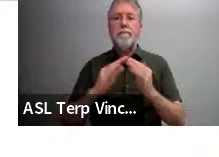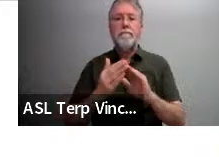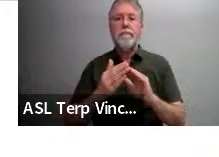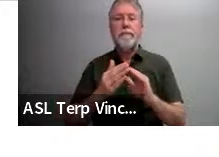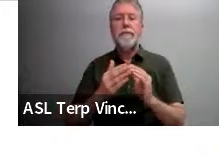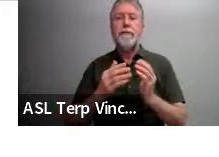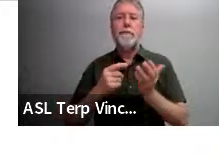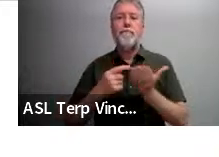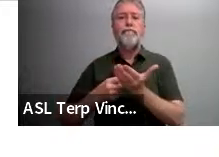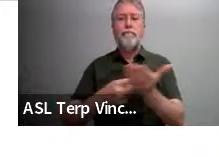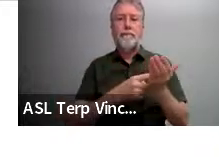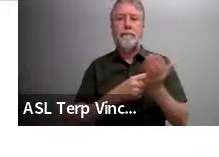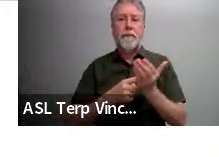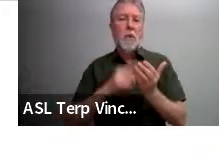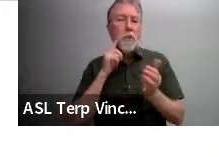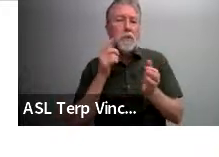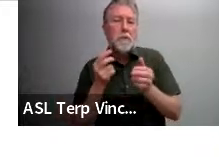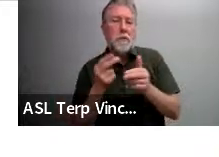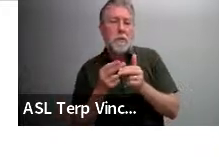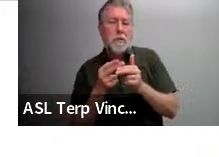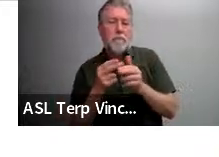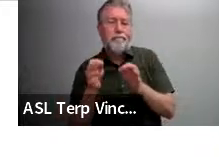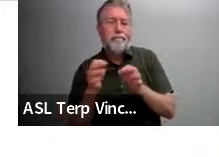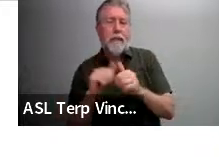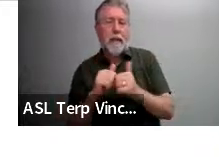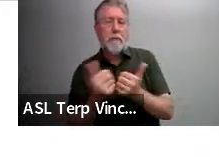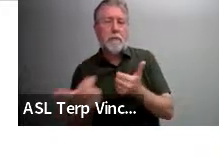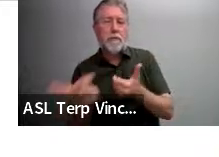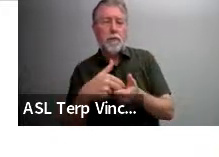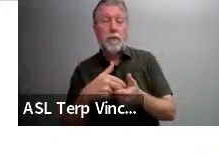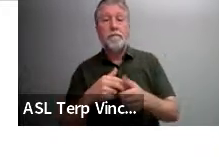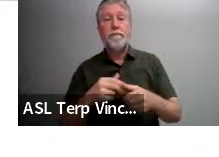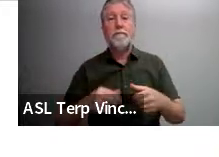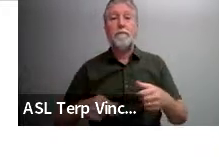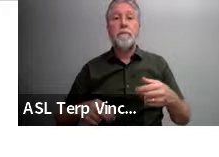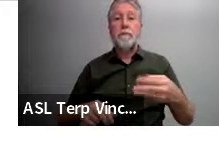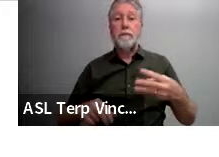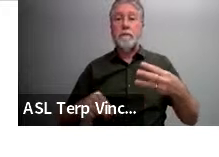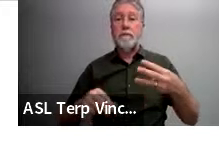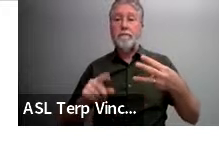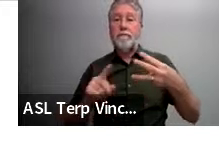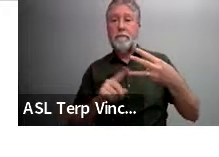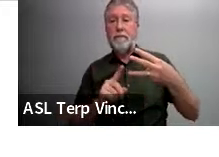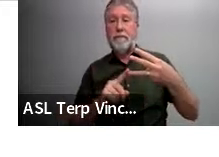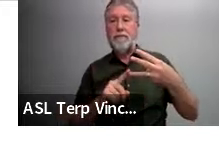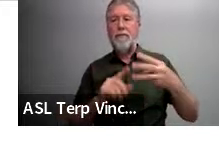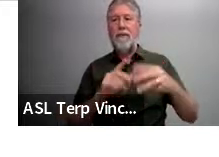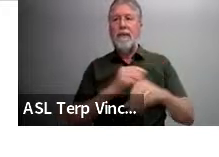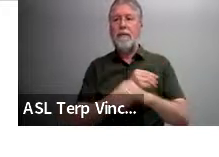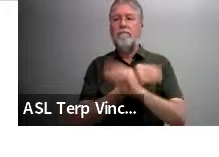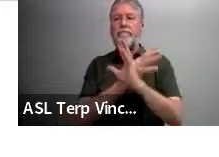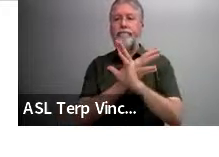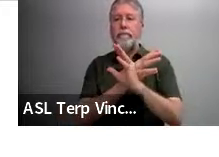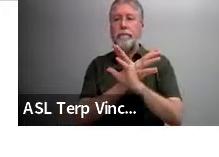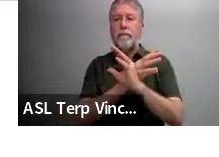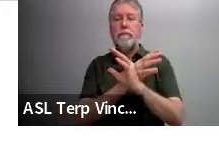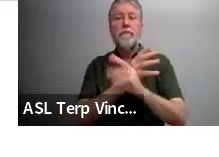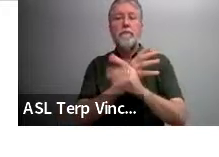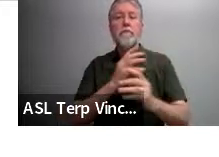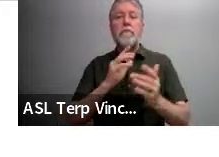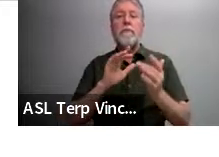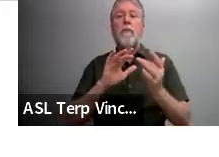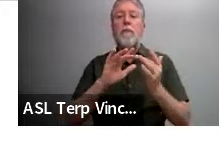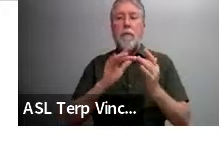about how to do that. The second, or rather third, web-based event will be specific to